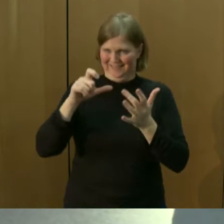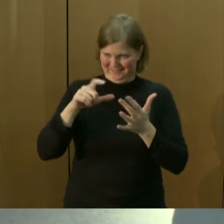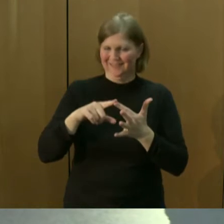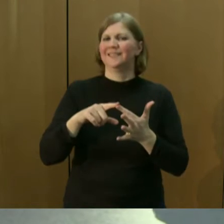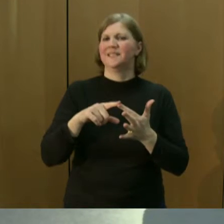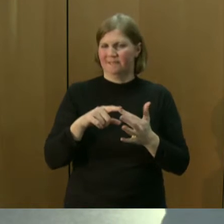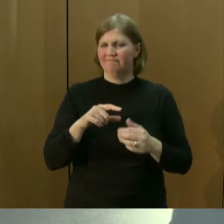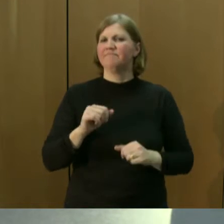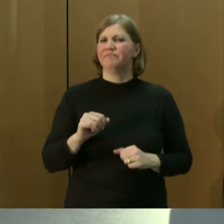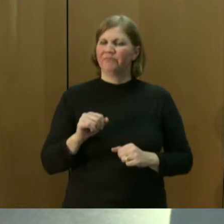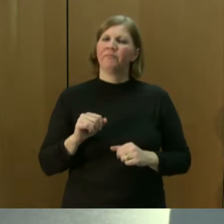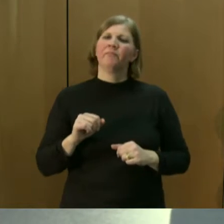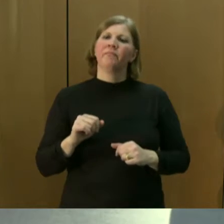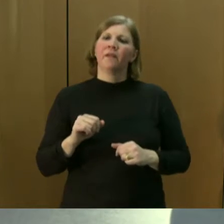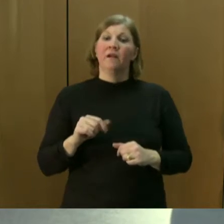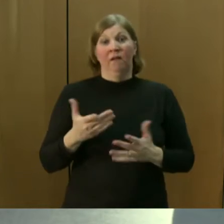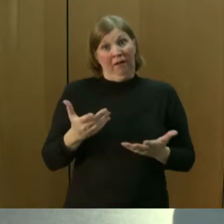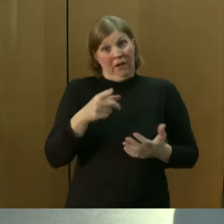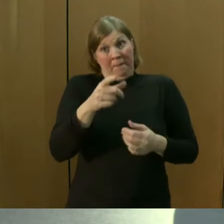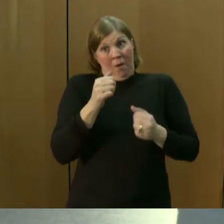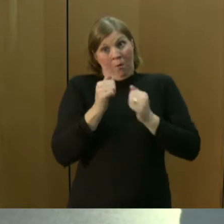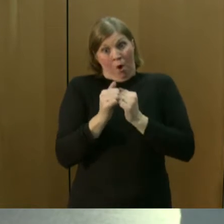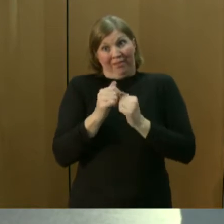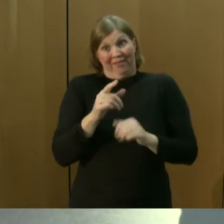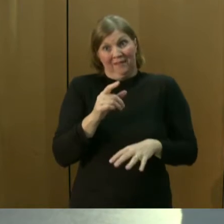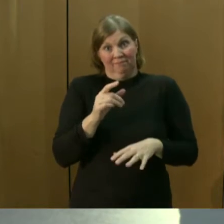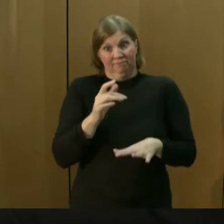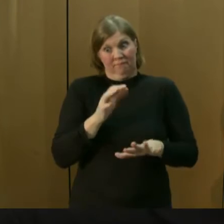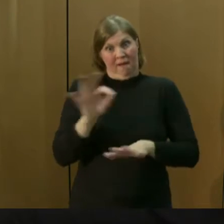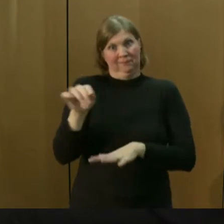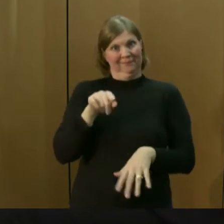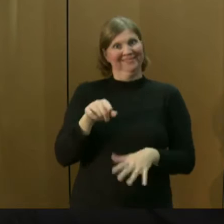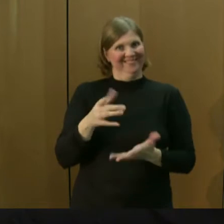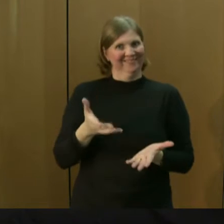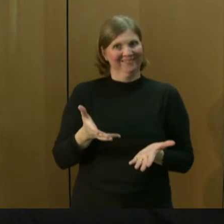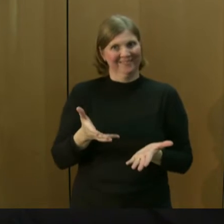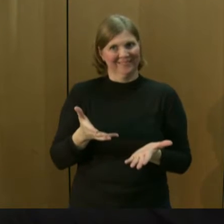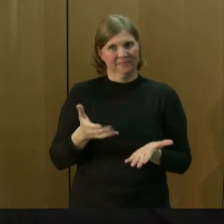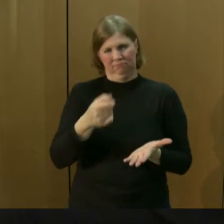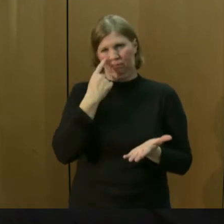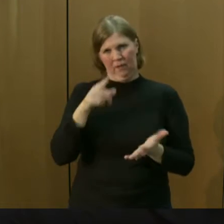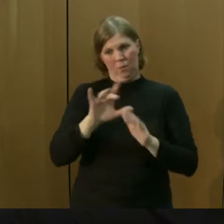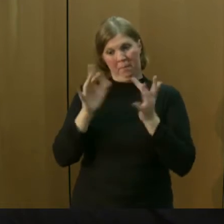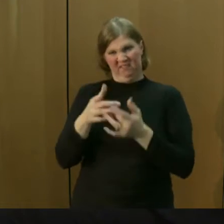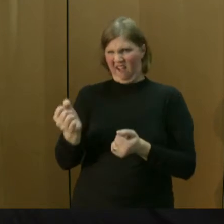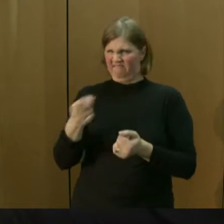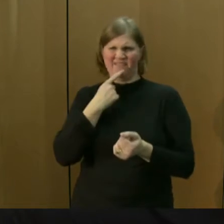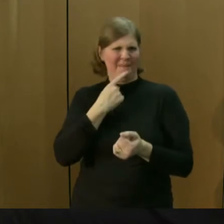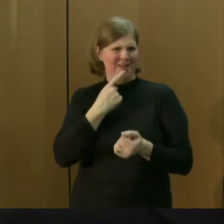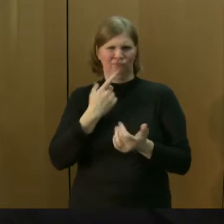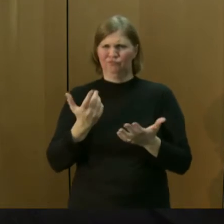various spaces. Majority of that information is physical accessibility, but certainly it seems to